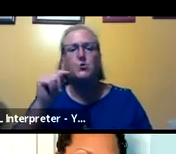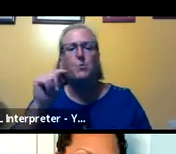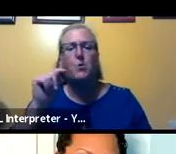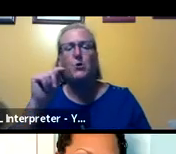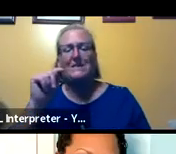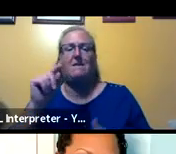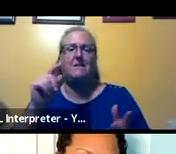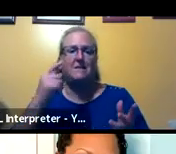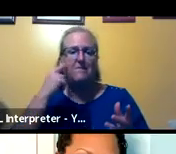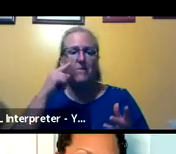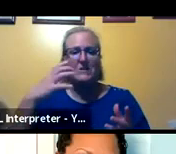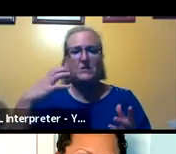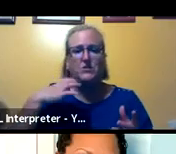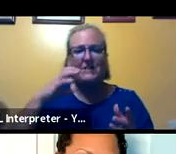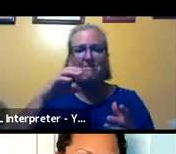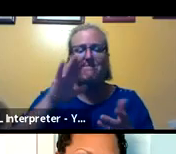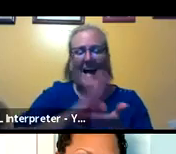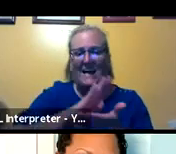officer.